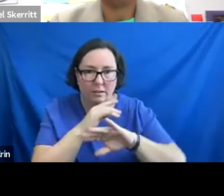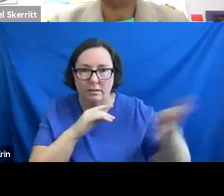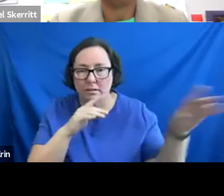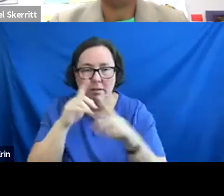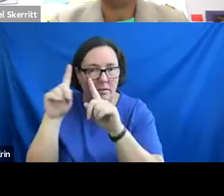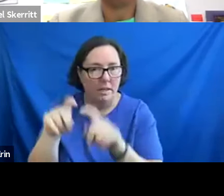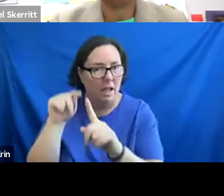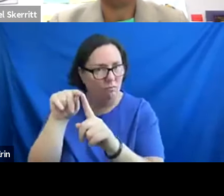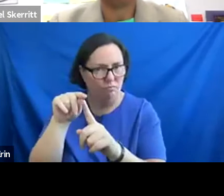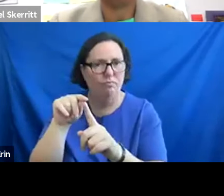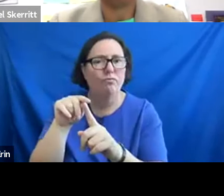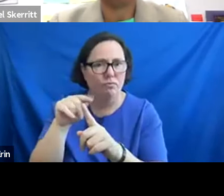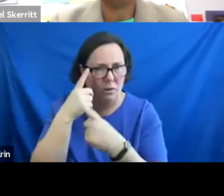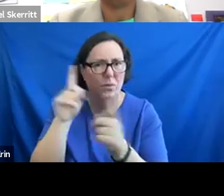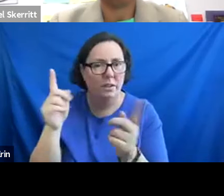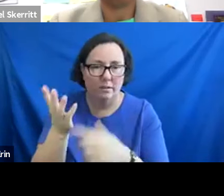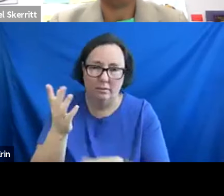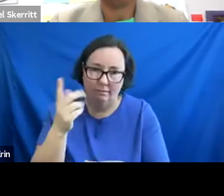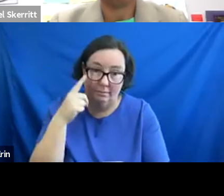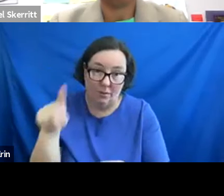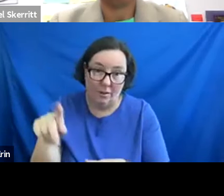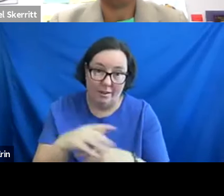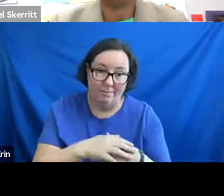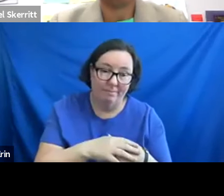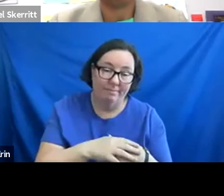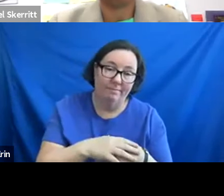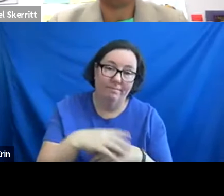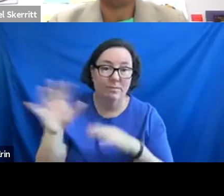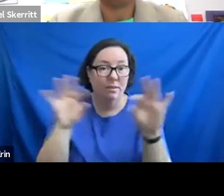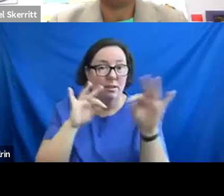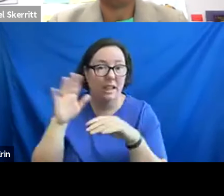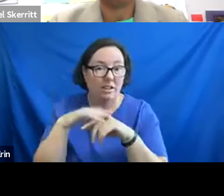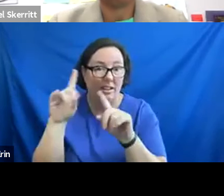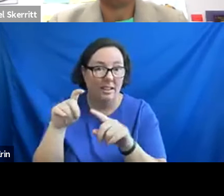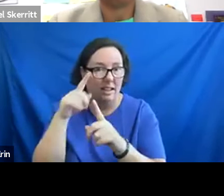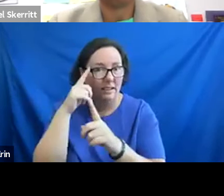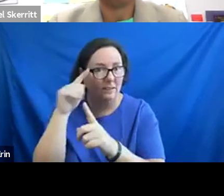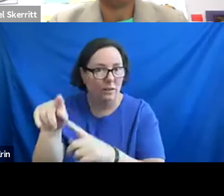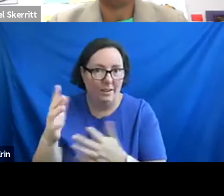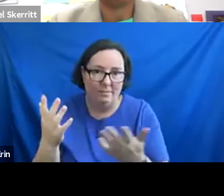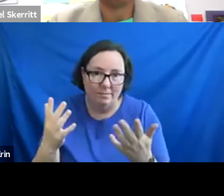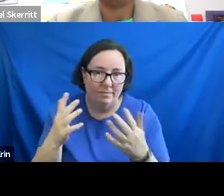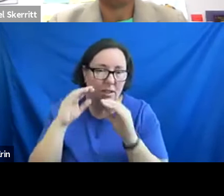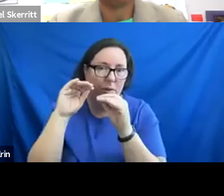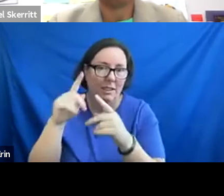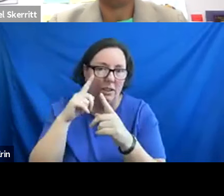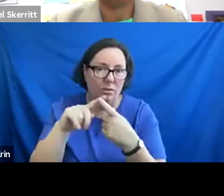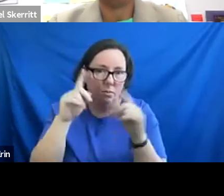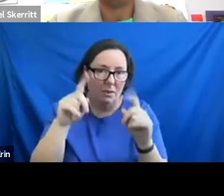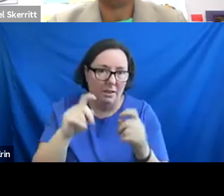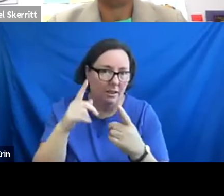as the representation of learning. And so we select on the test, to your point, and then we teach to the